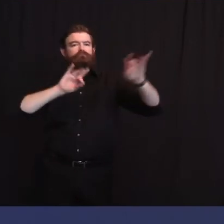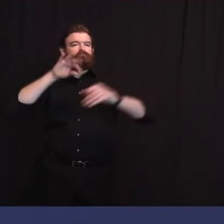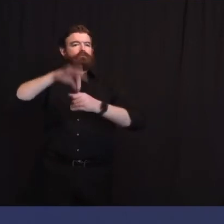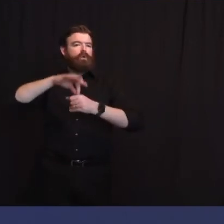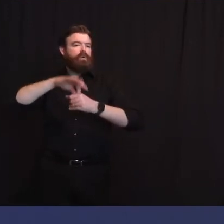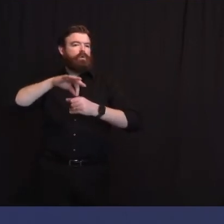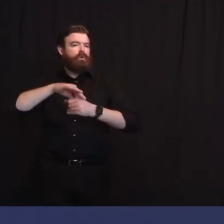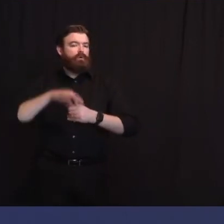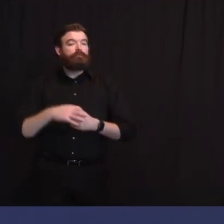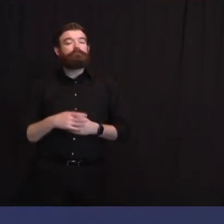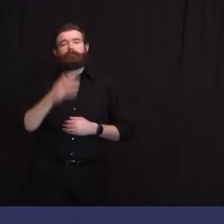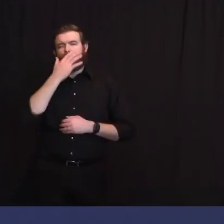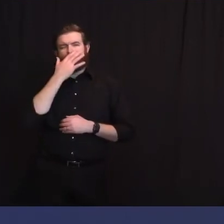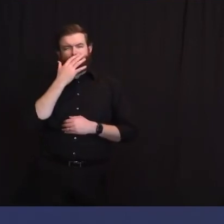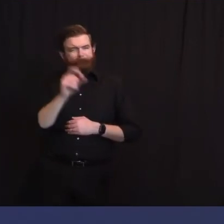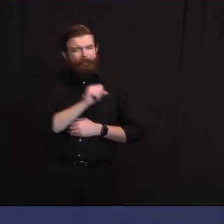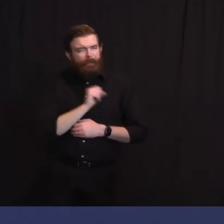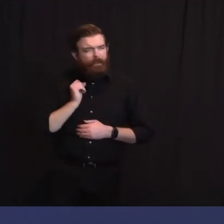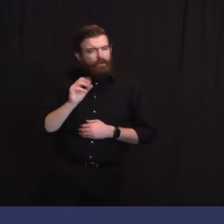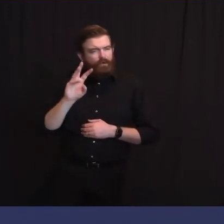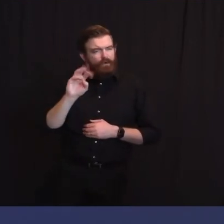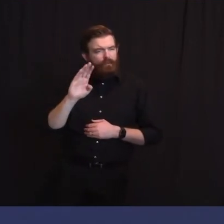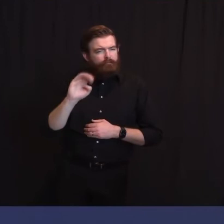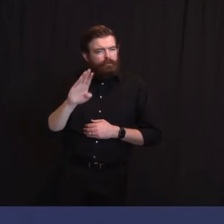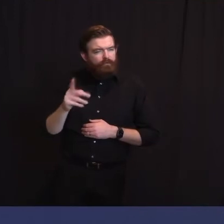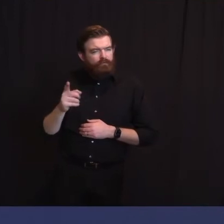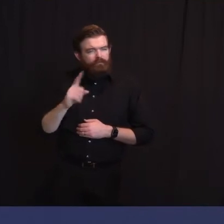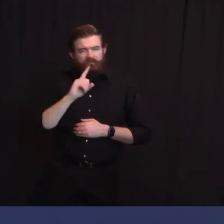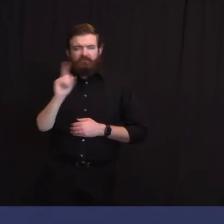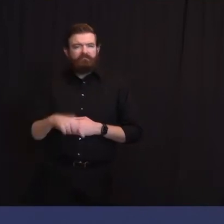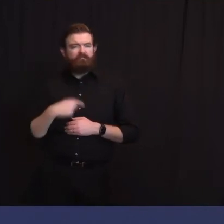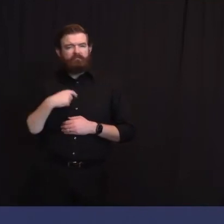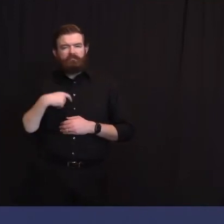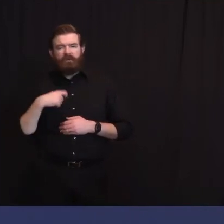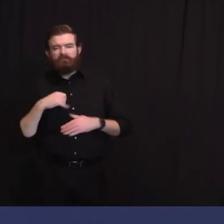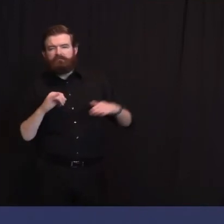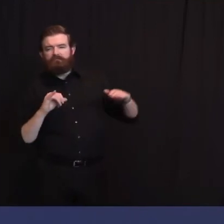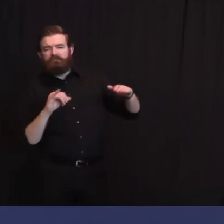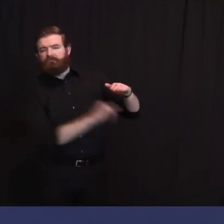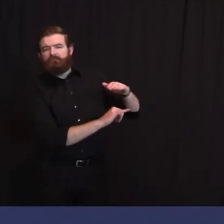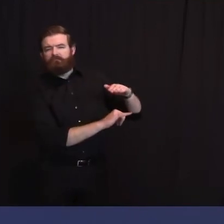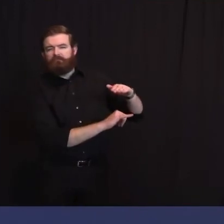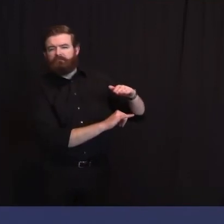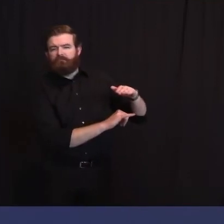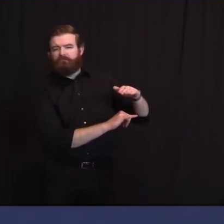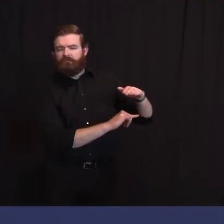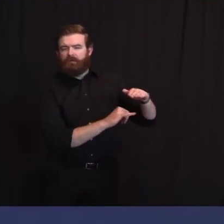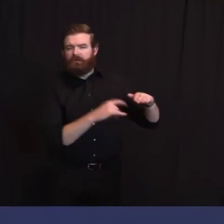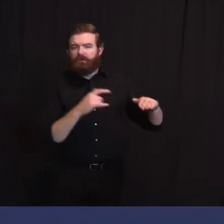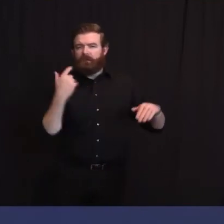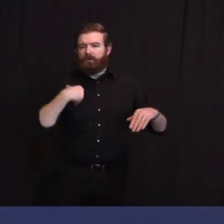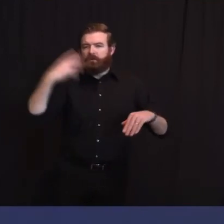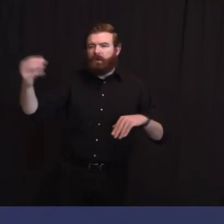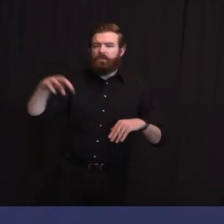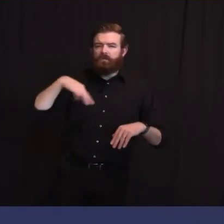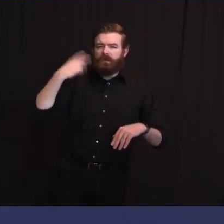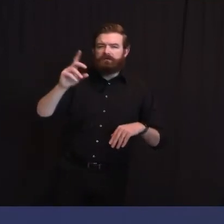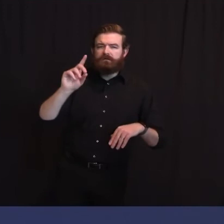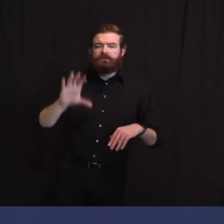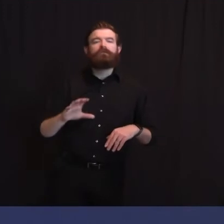carefully at what the rules of the road are. And so